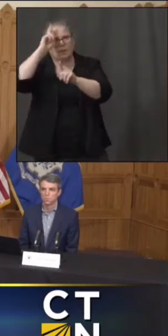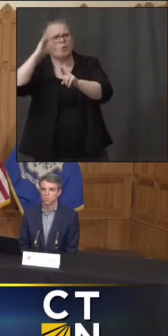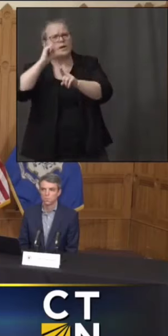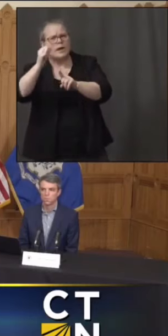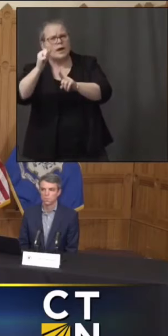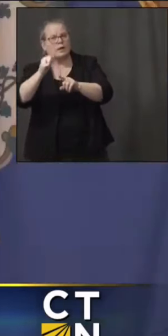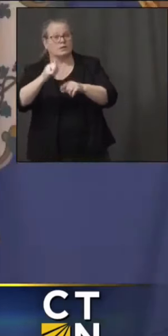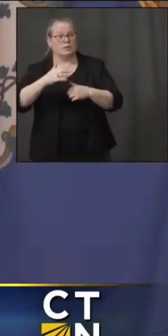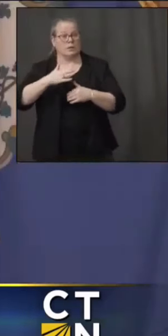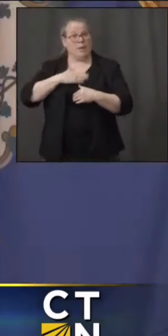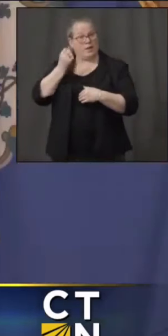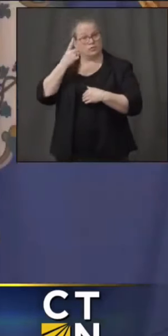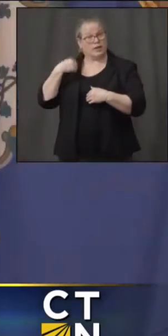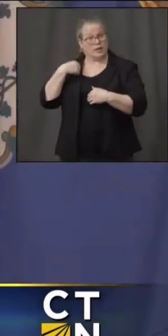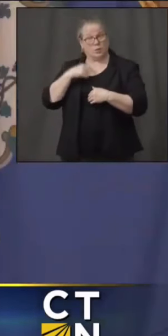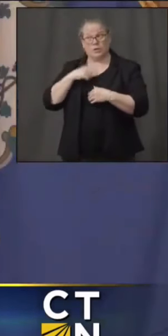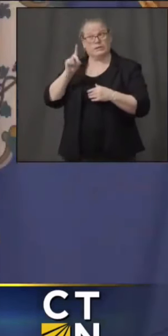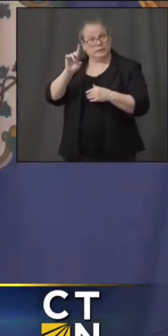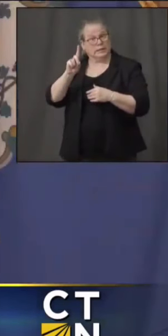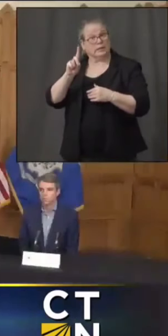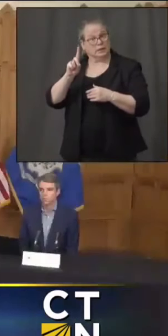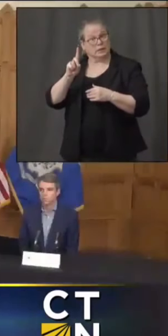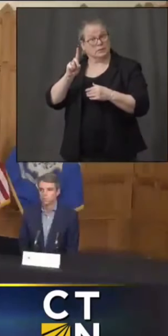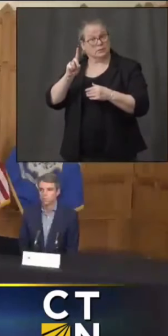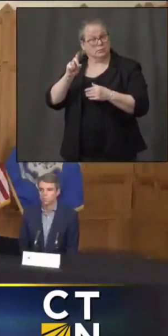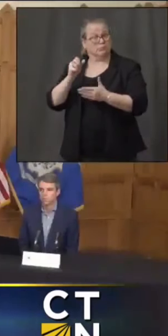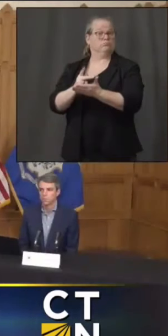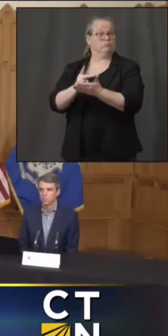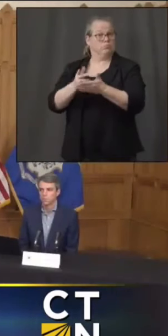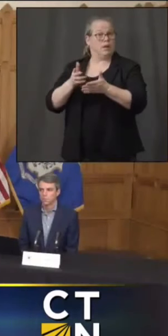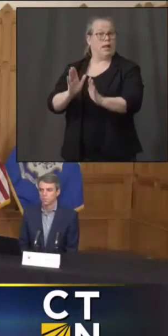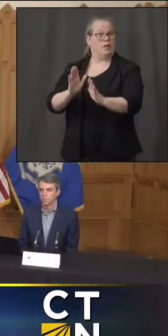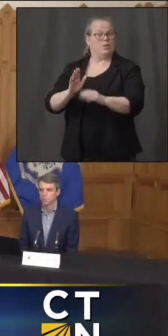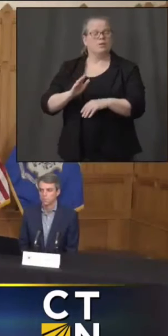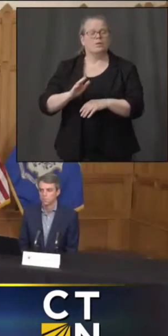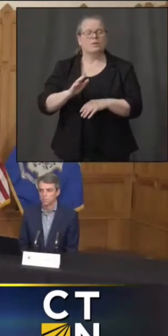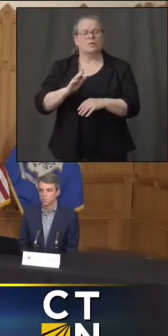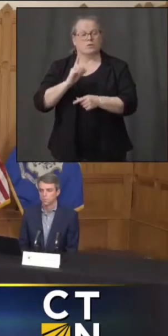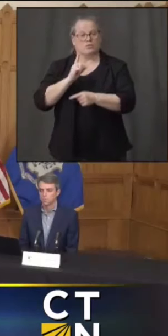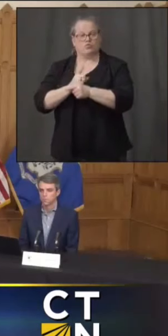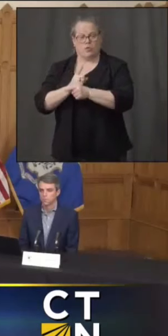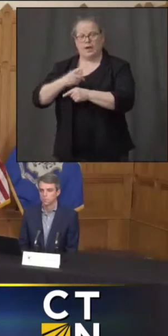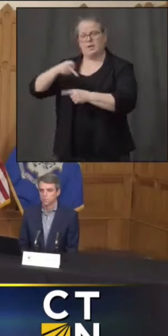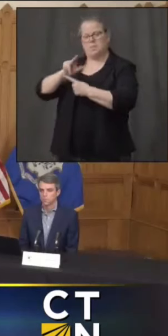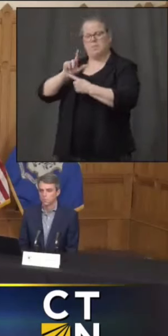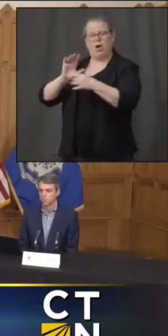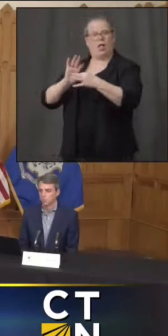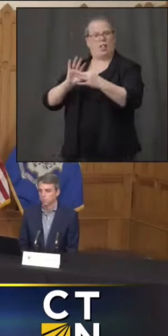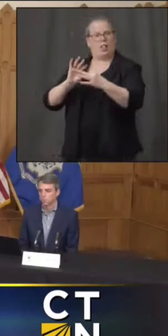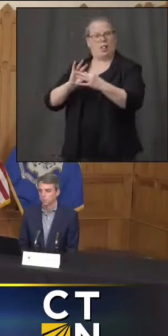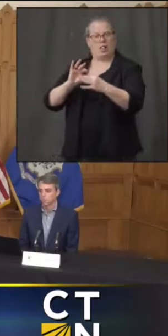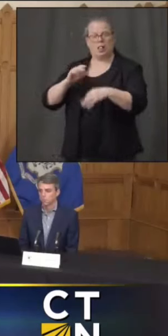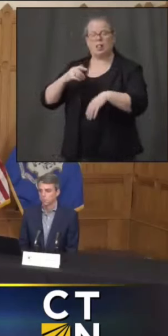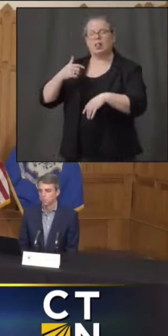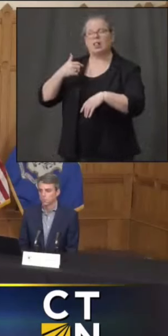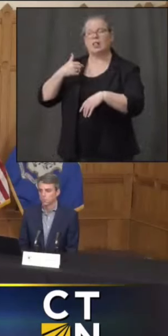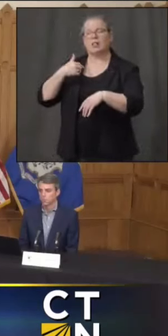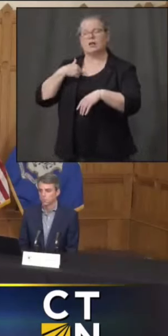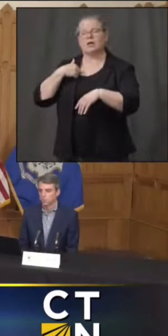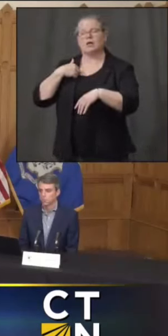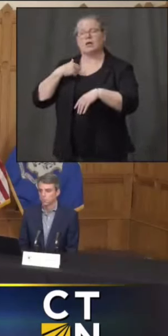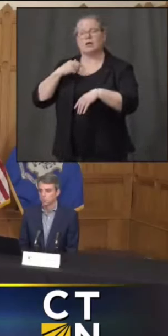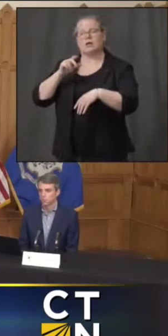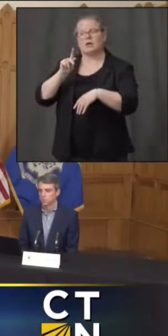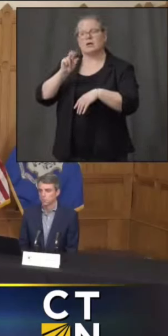done that. Isn't that right, Paul? Yeah. Paul Mal, Chief of Staff for the Governor. Christine, our